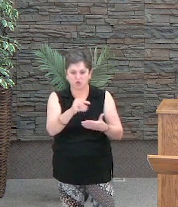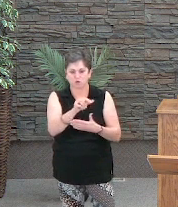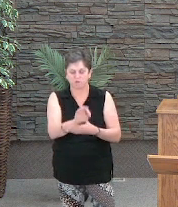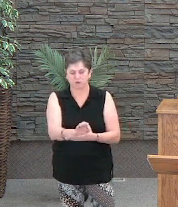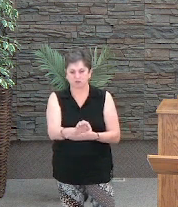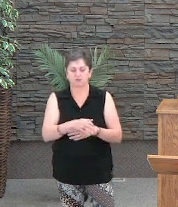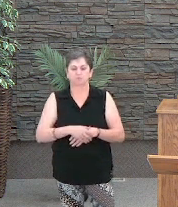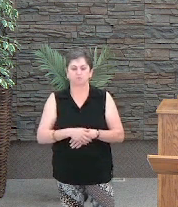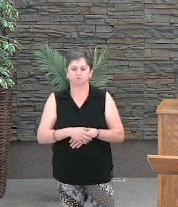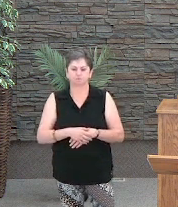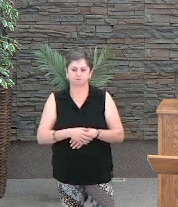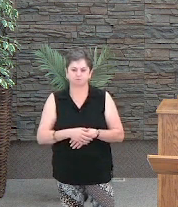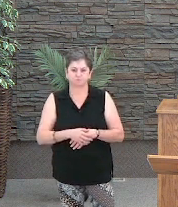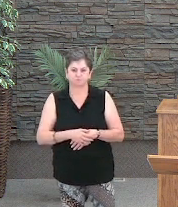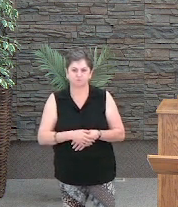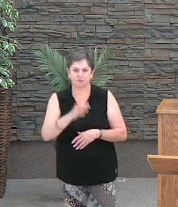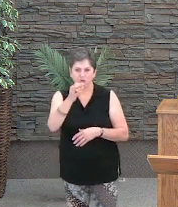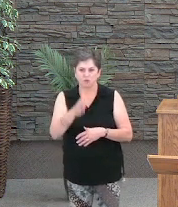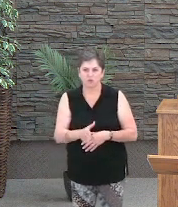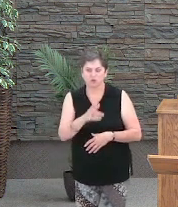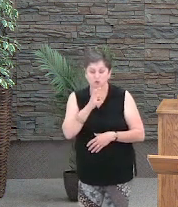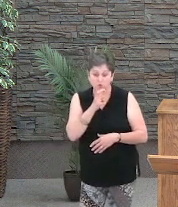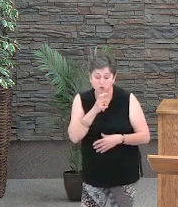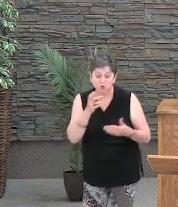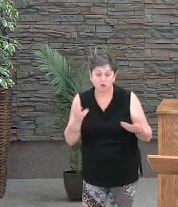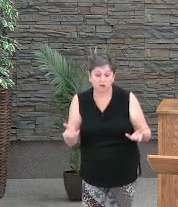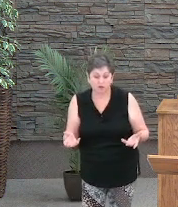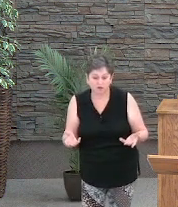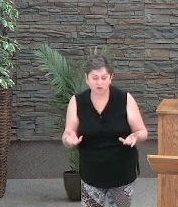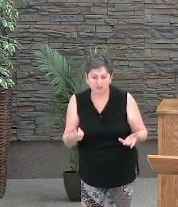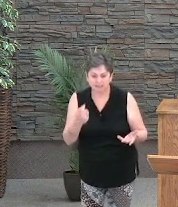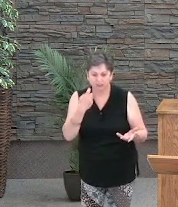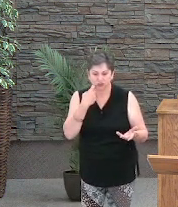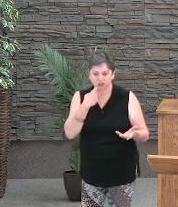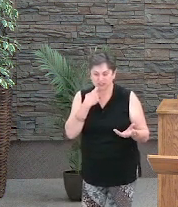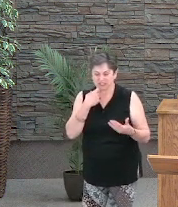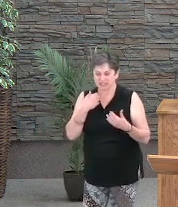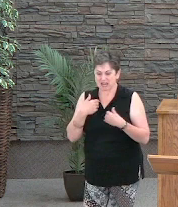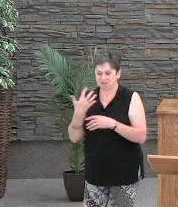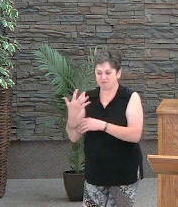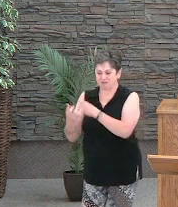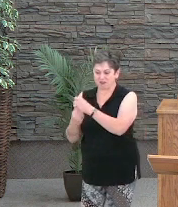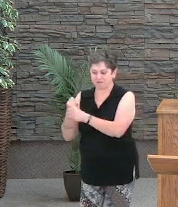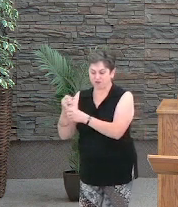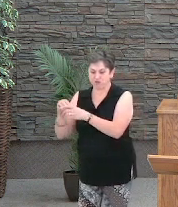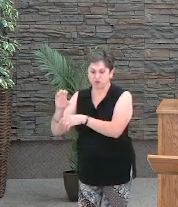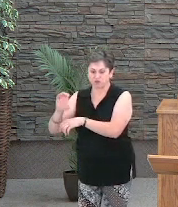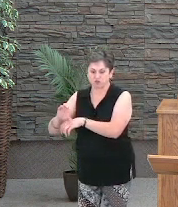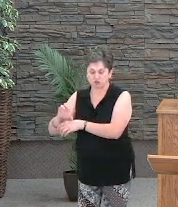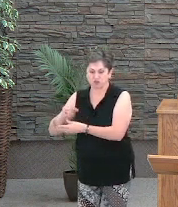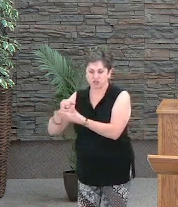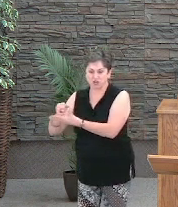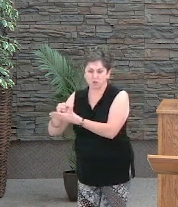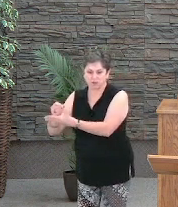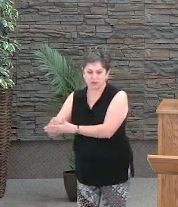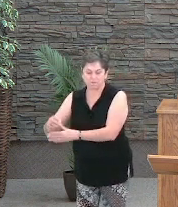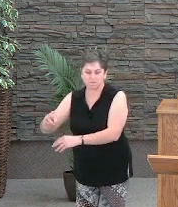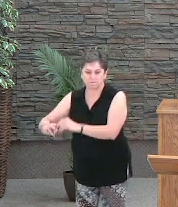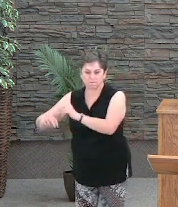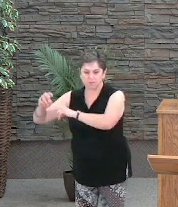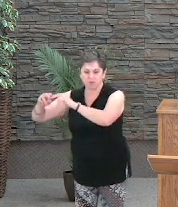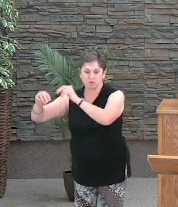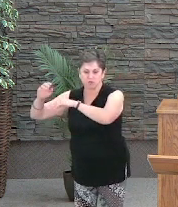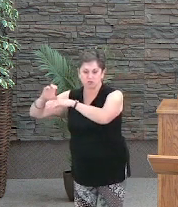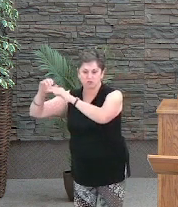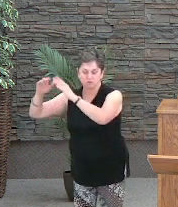in Great Falls. A preacher who, by the way, had just spent about 5 years with a church helping them build a